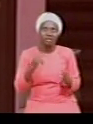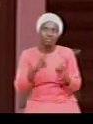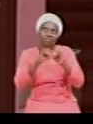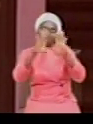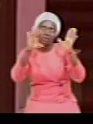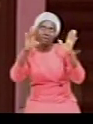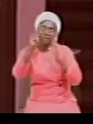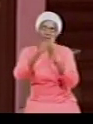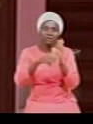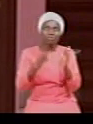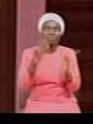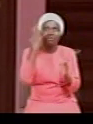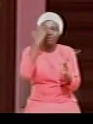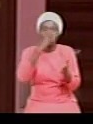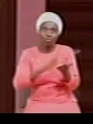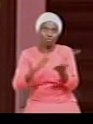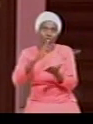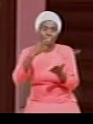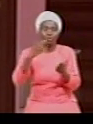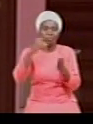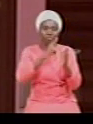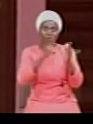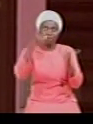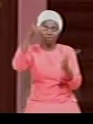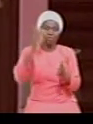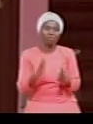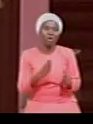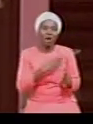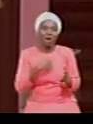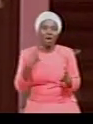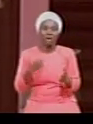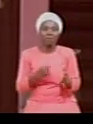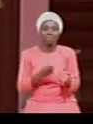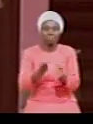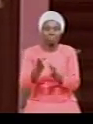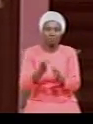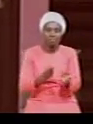brightness of the glory of God. And the express